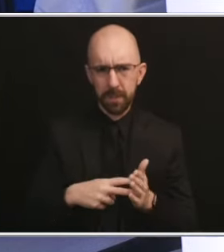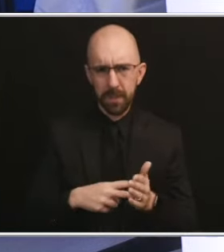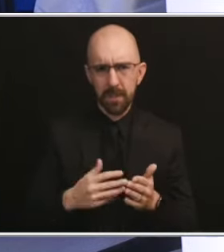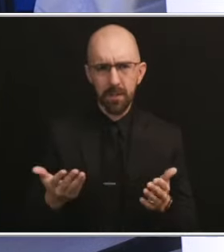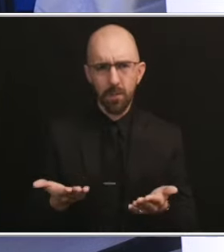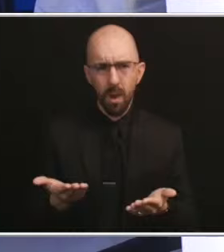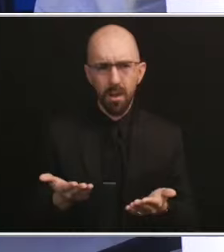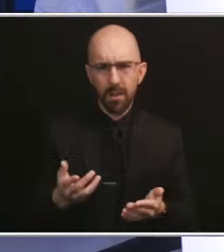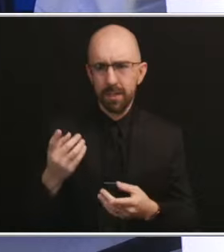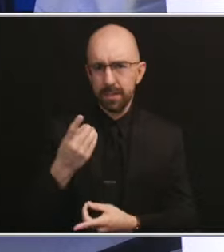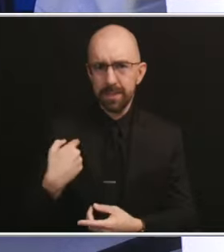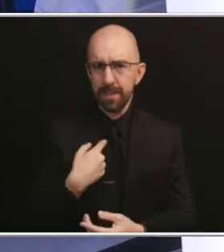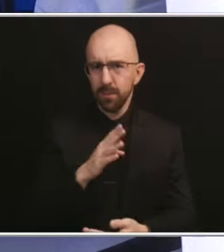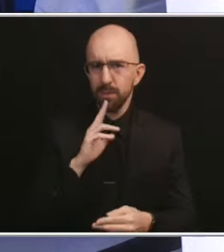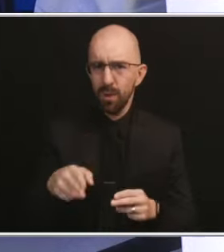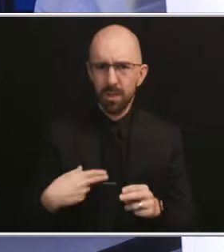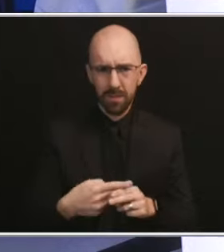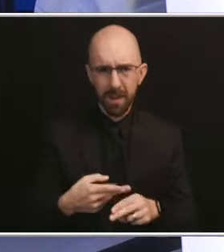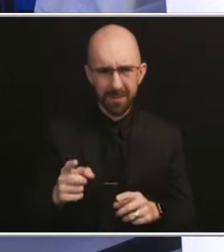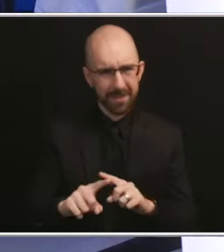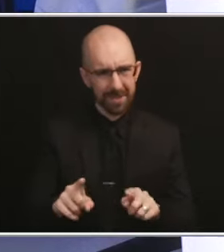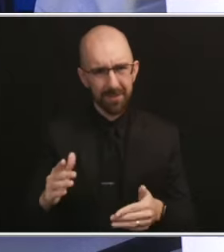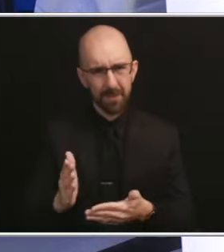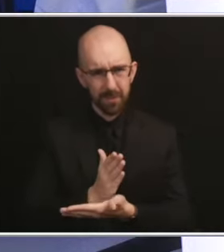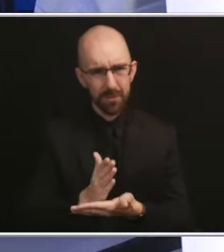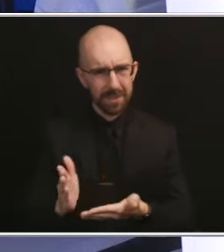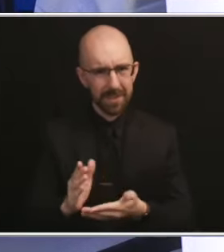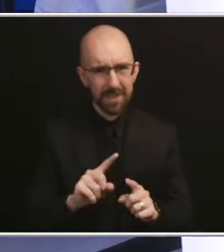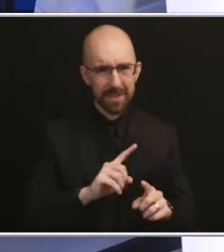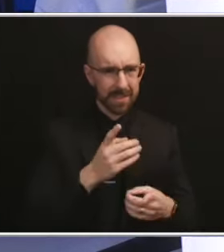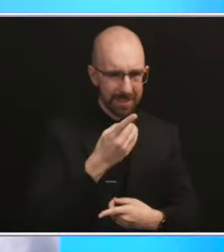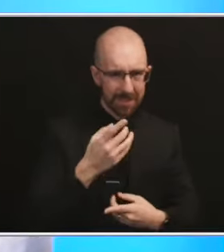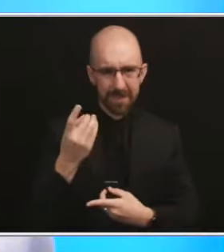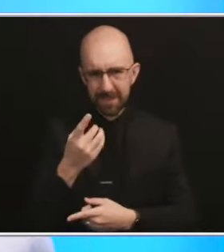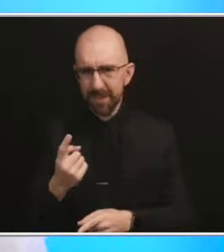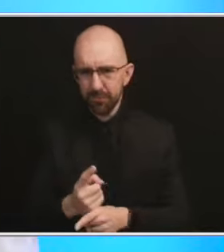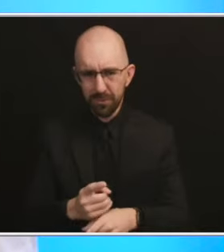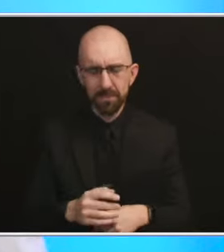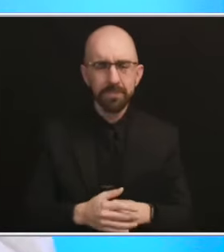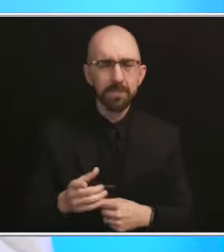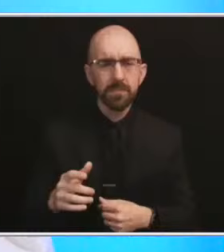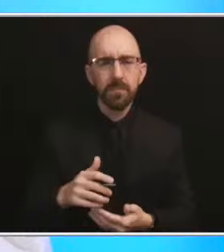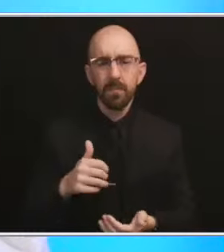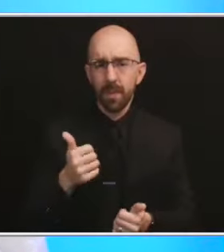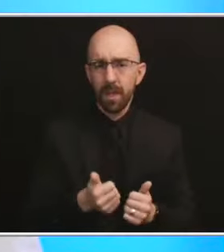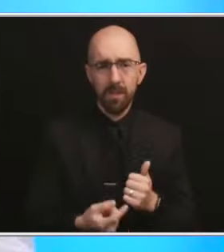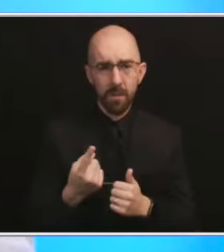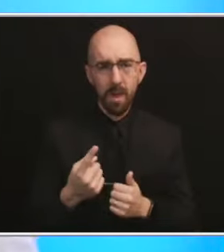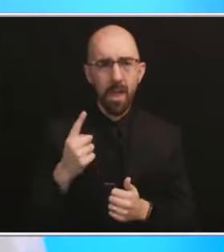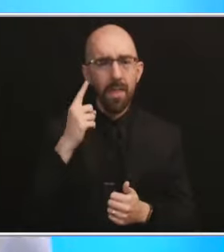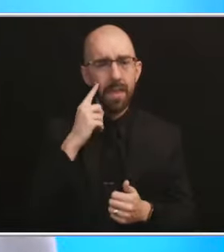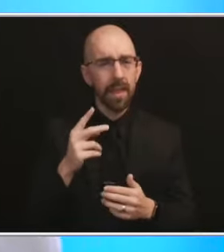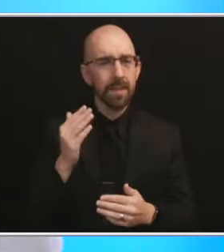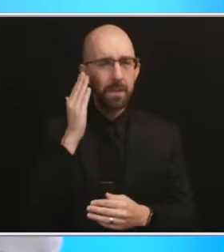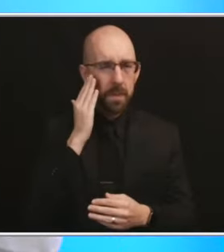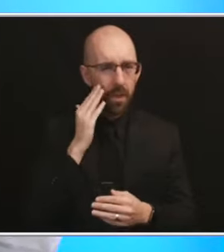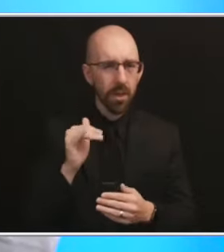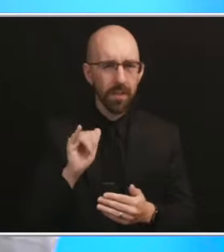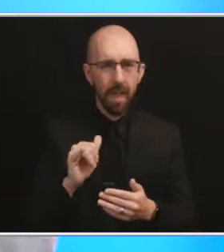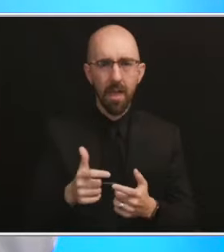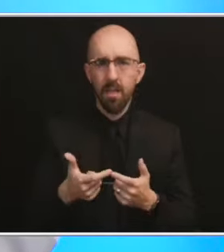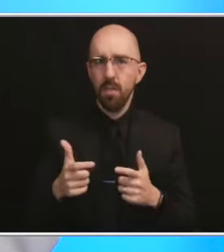disease are we talking about? Because they differ between different diseases. Right. Well, alcohol, everyone I think is very familiar that large amounts